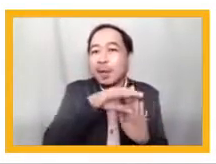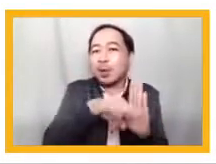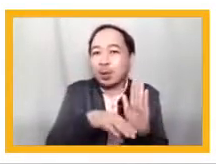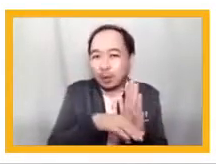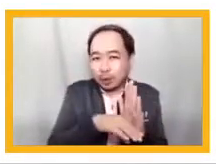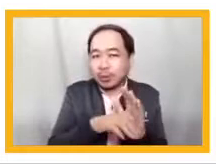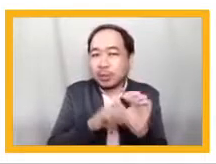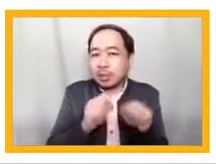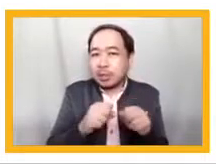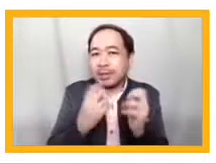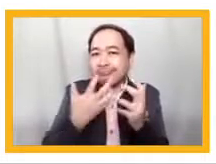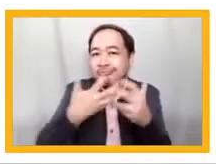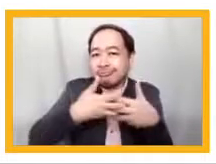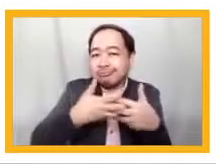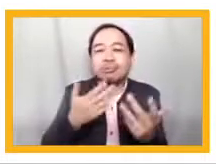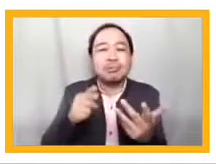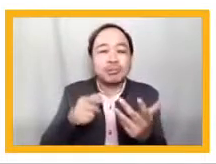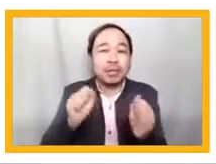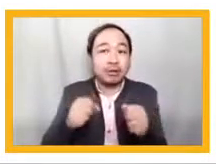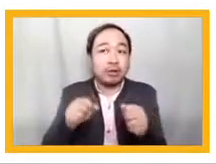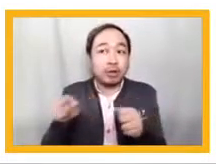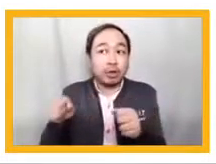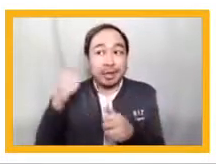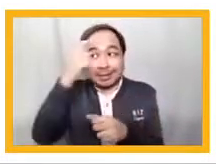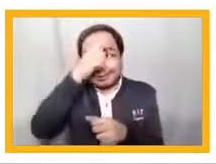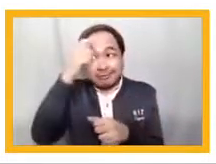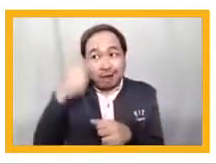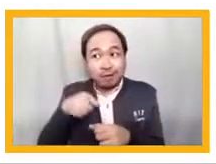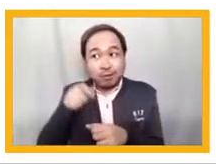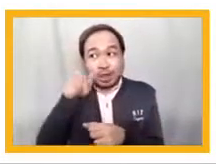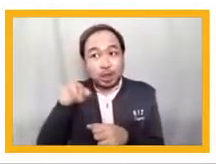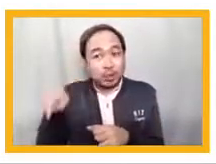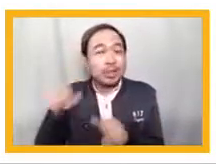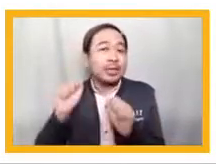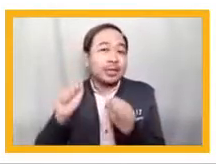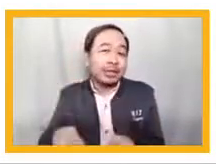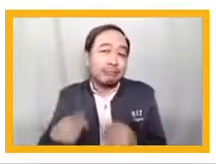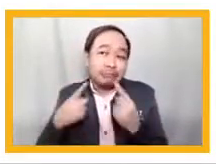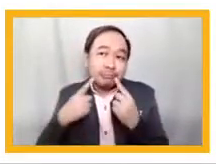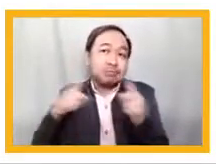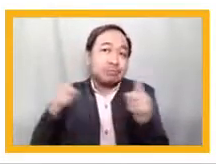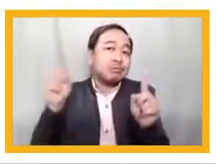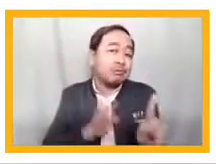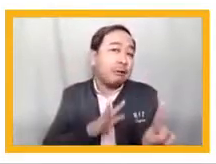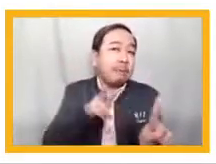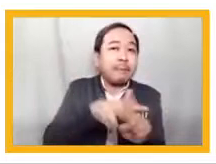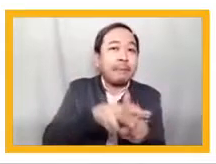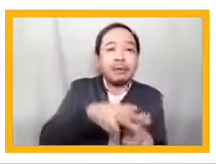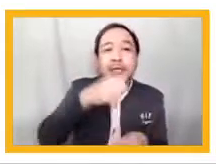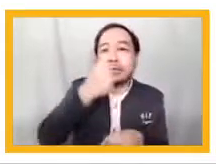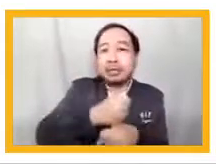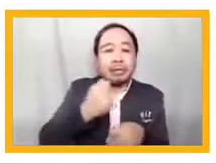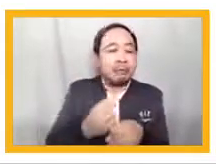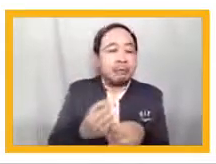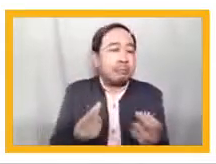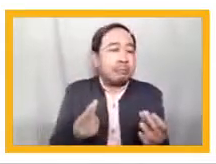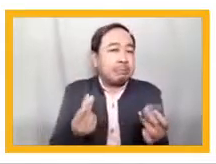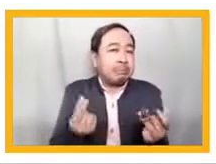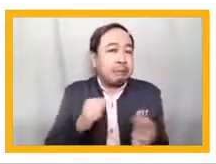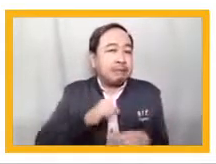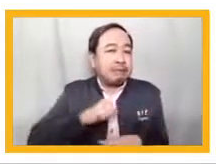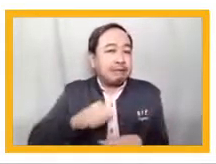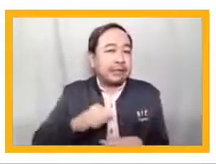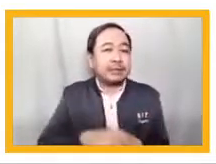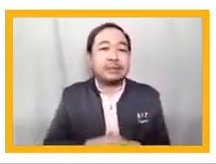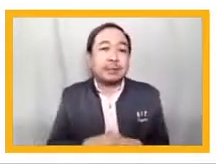enable the graduates later on to go into the job market readily. So however, for this semester, we haven't done